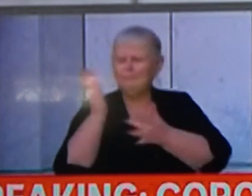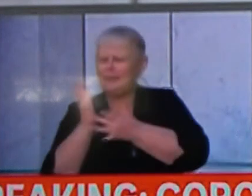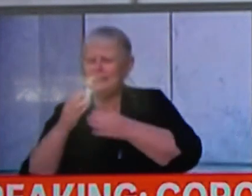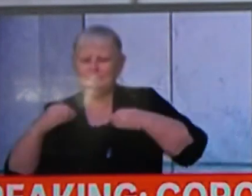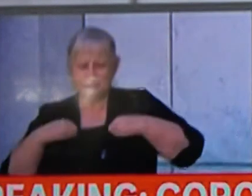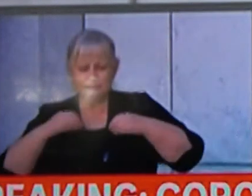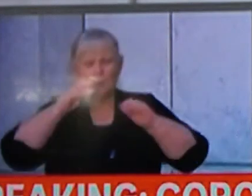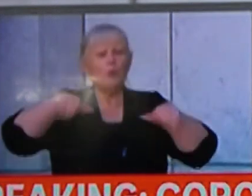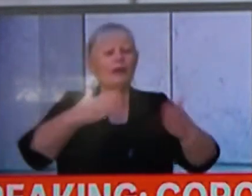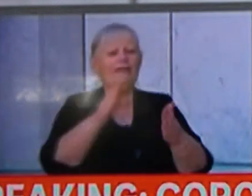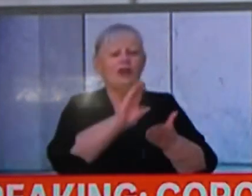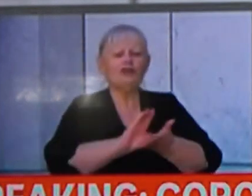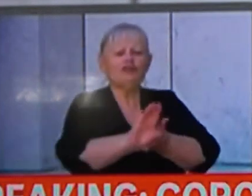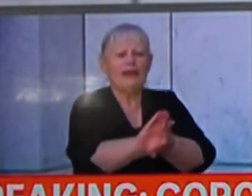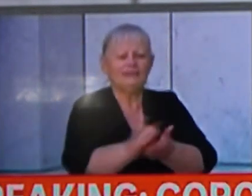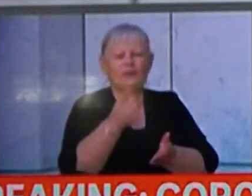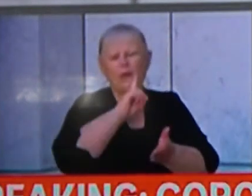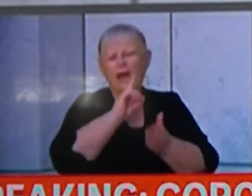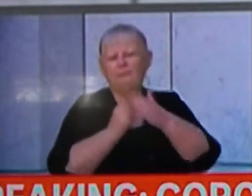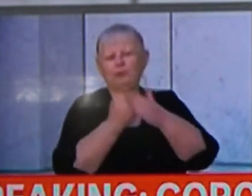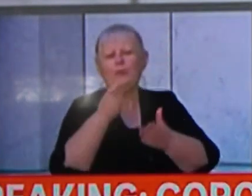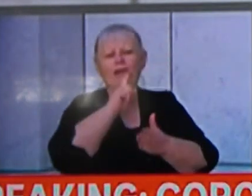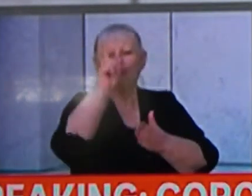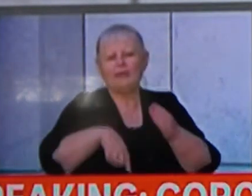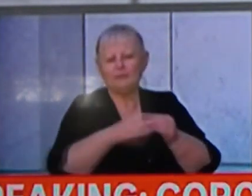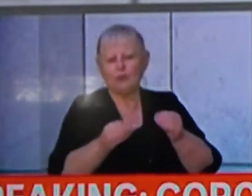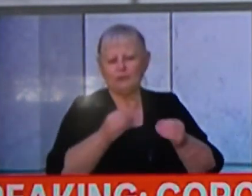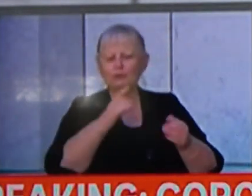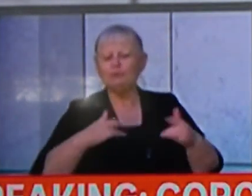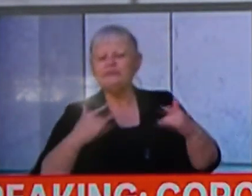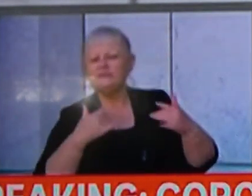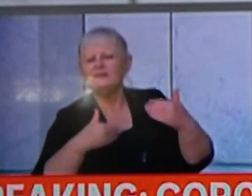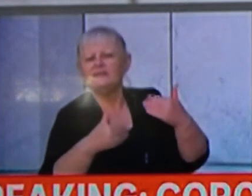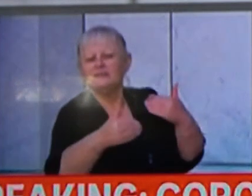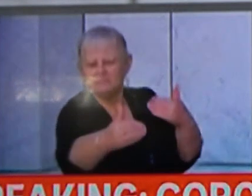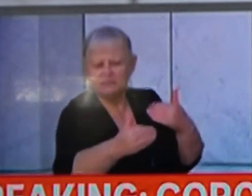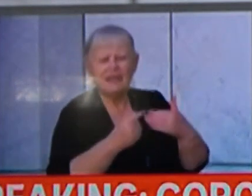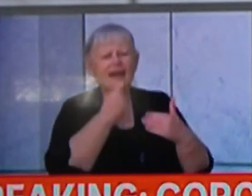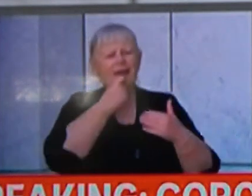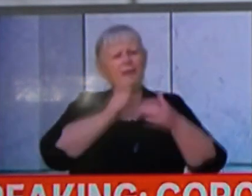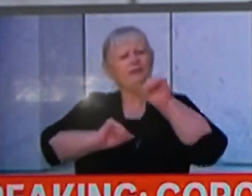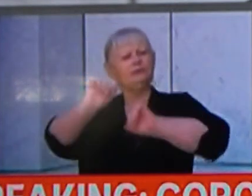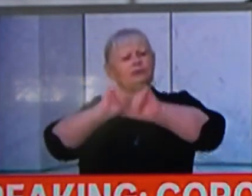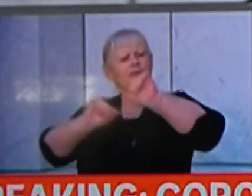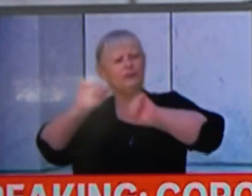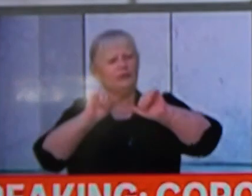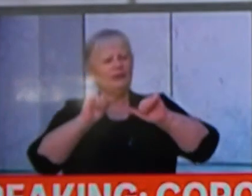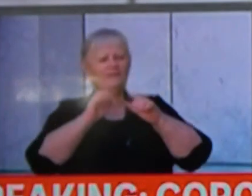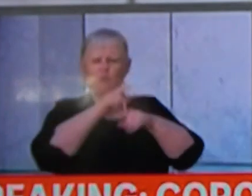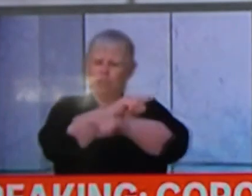up to $100,000 to see them through. And it will also provide a shield to protect